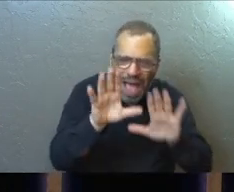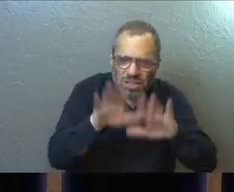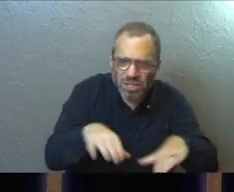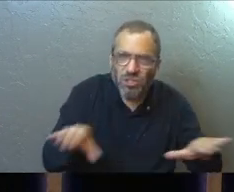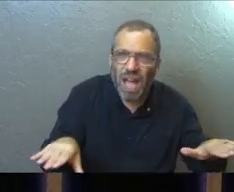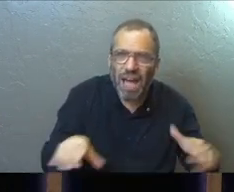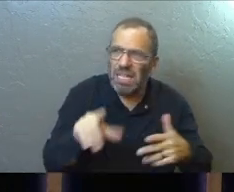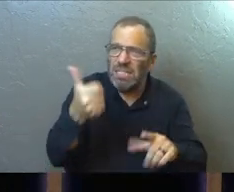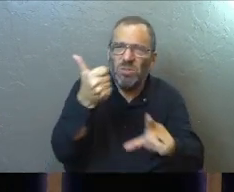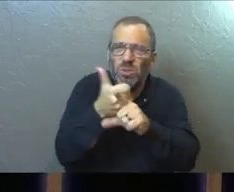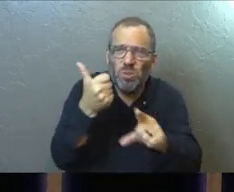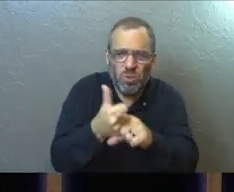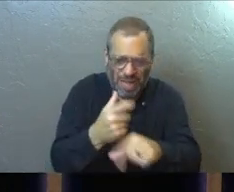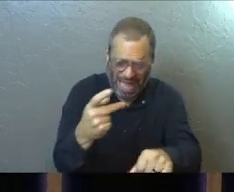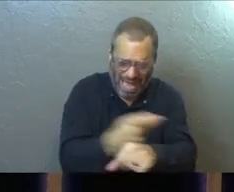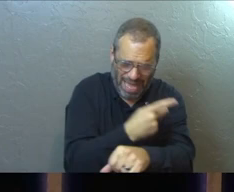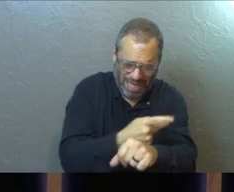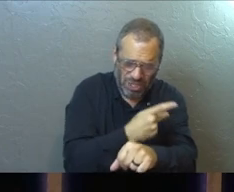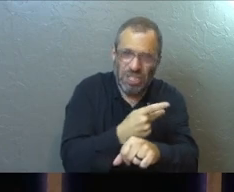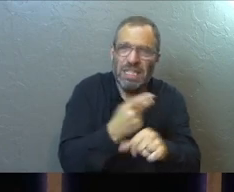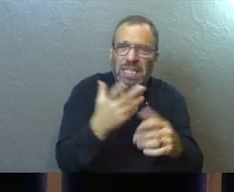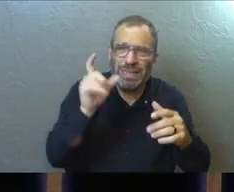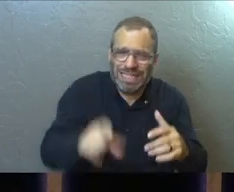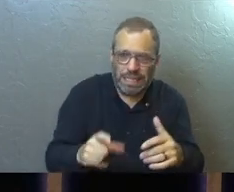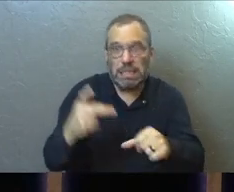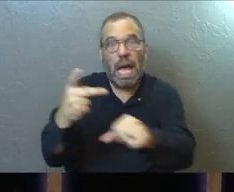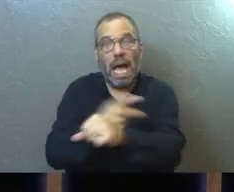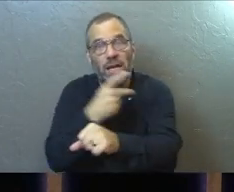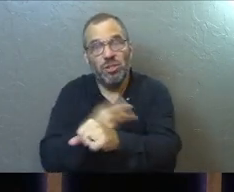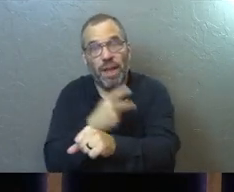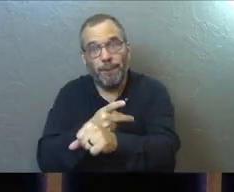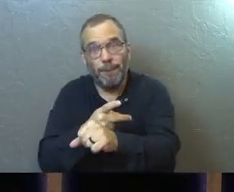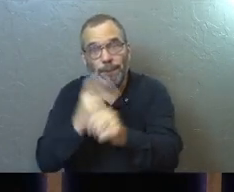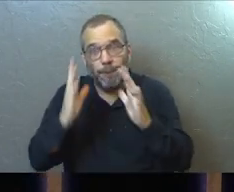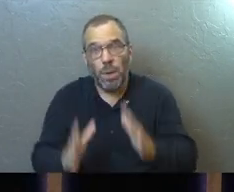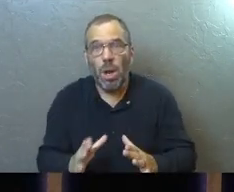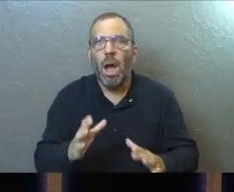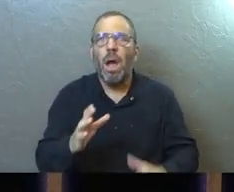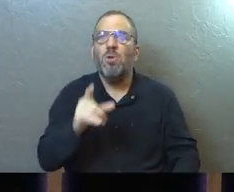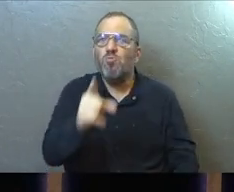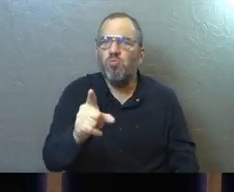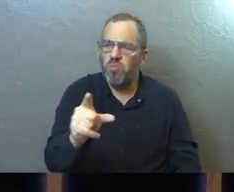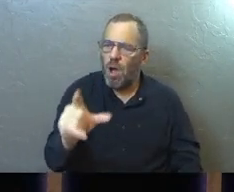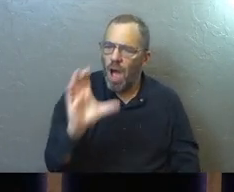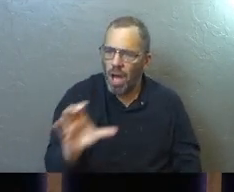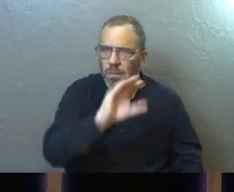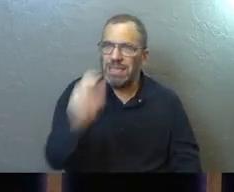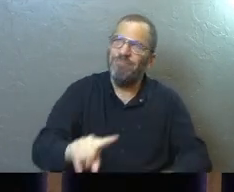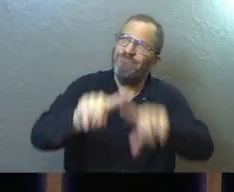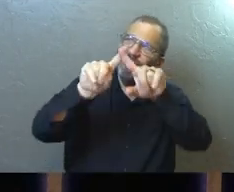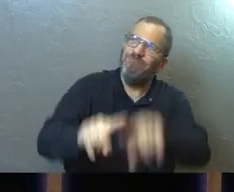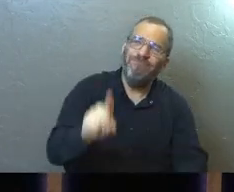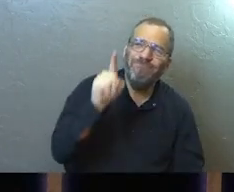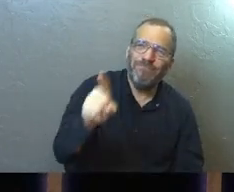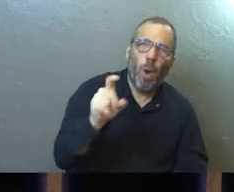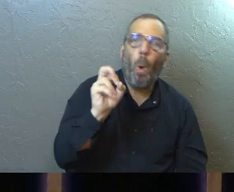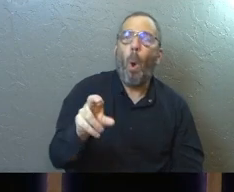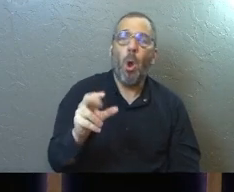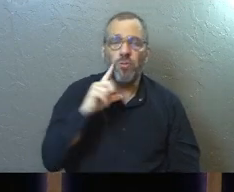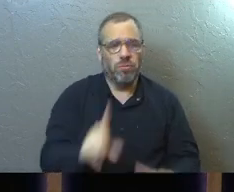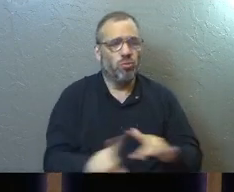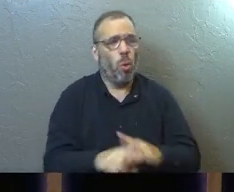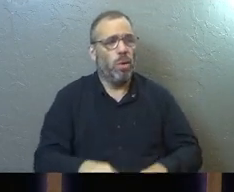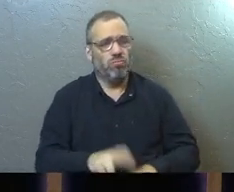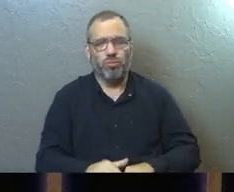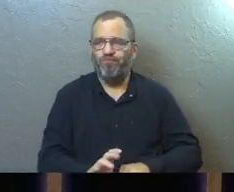child? Do you see yourself as a sheep who needs its shepherd? Do you see yourself 100% dependent on him? Or did you